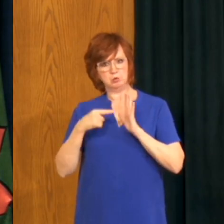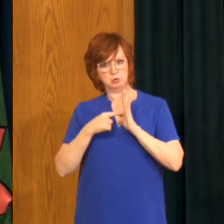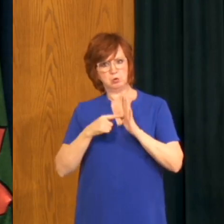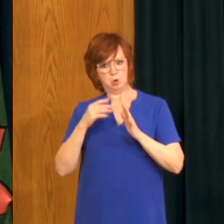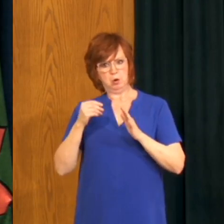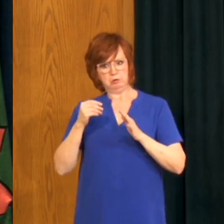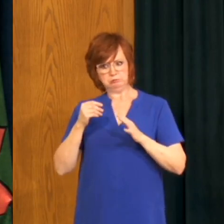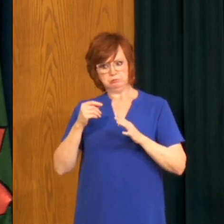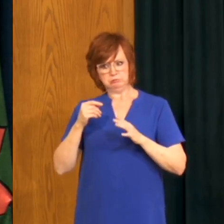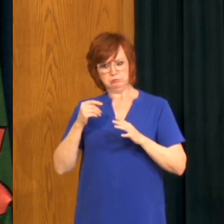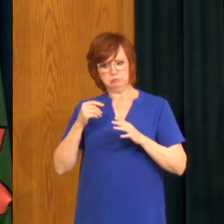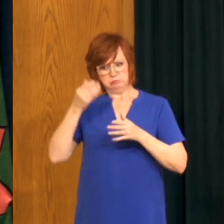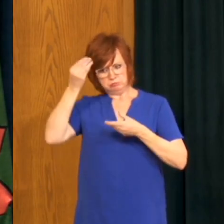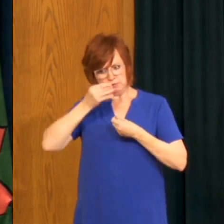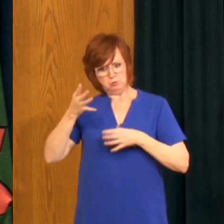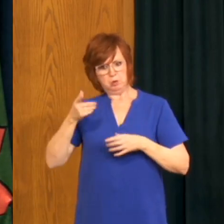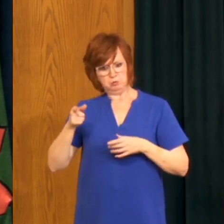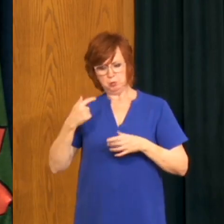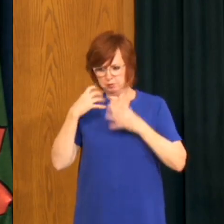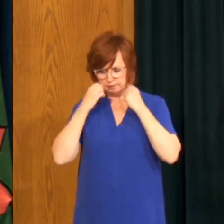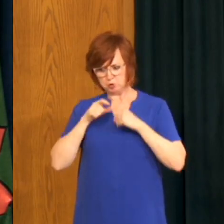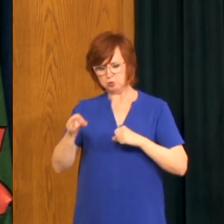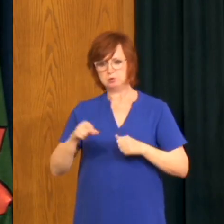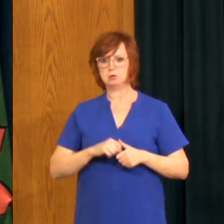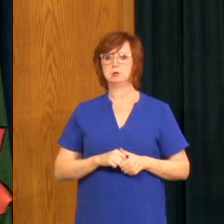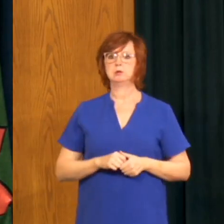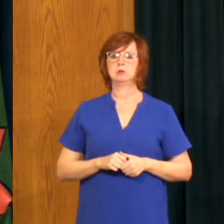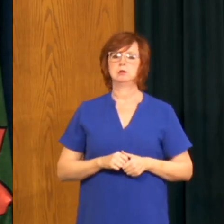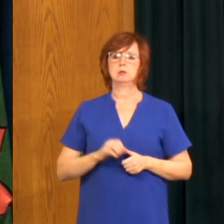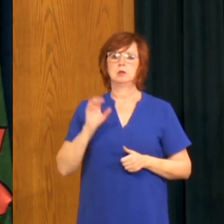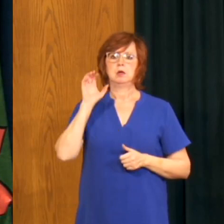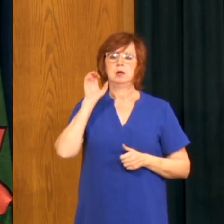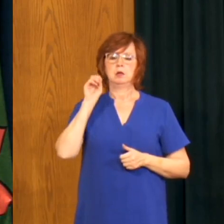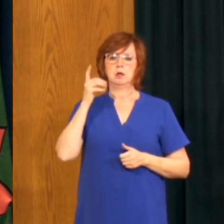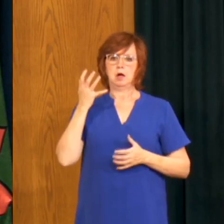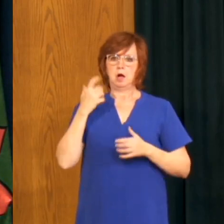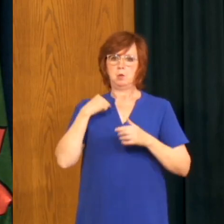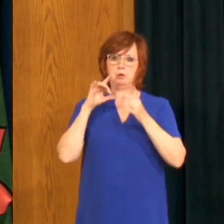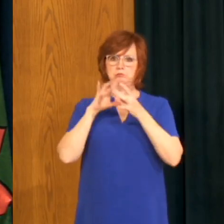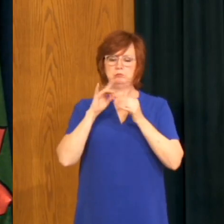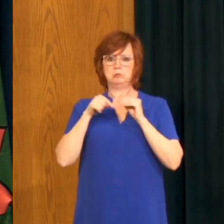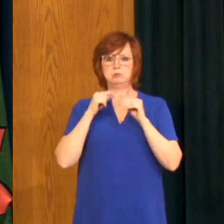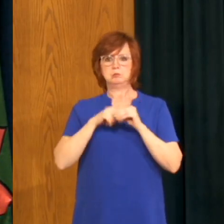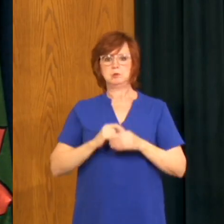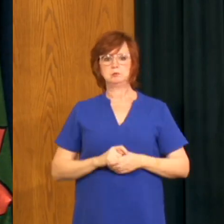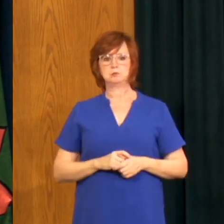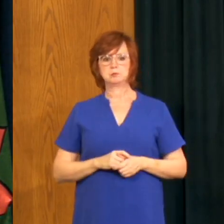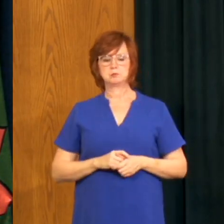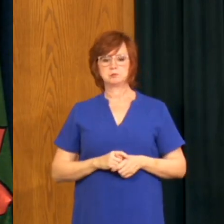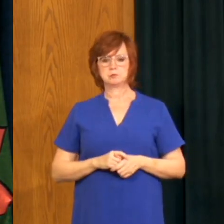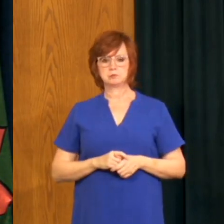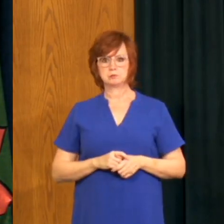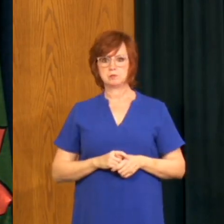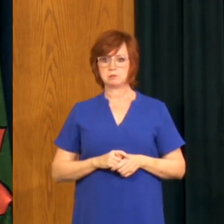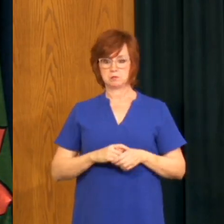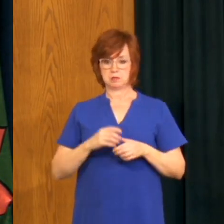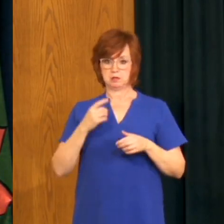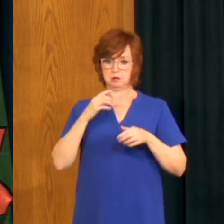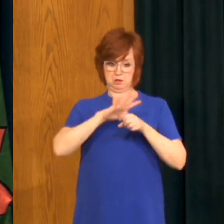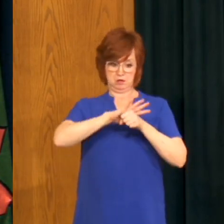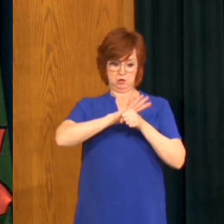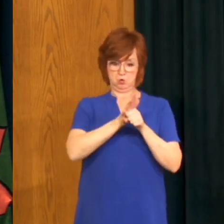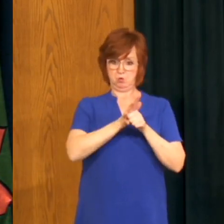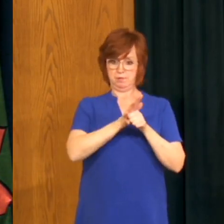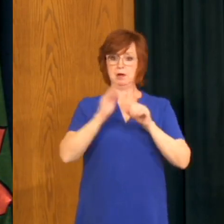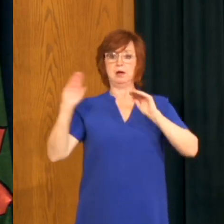society perspective. We, in the same way that we're talking about personal responsibility with our actions and how it impacts the spread of